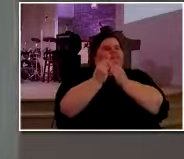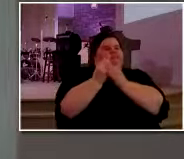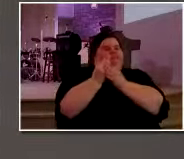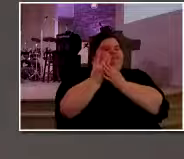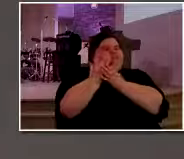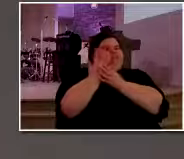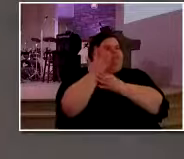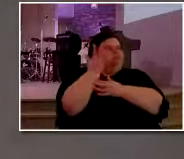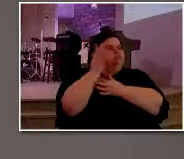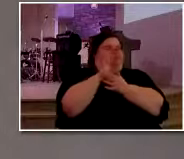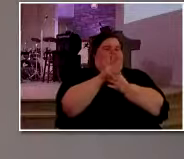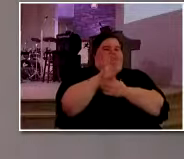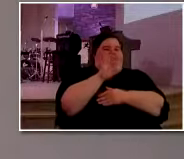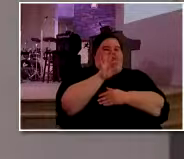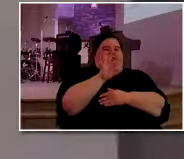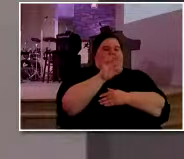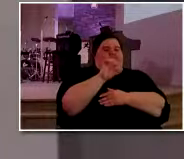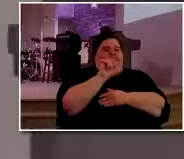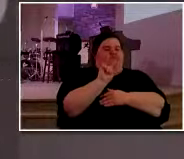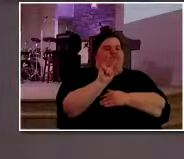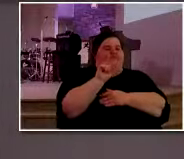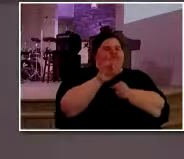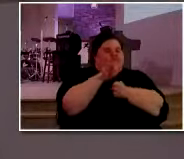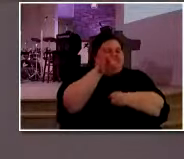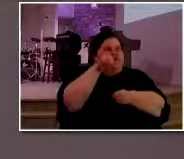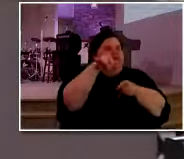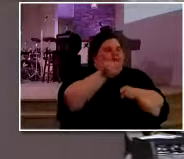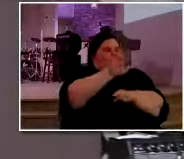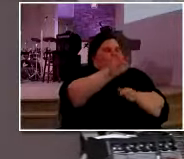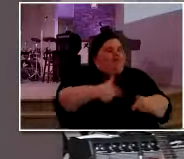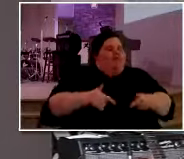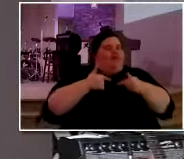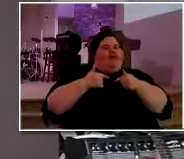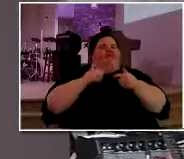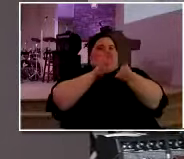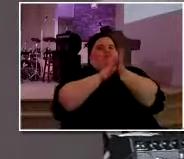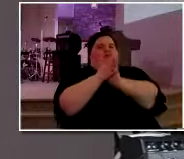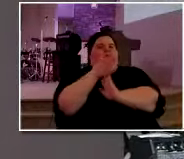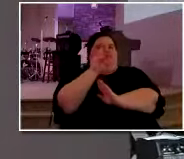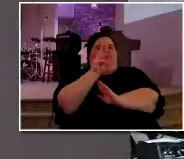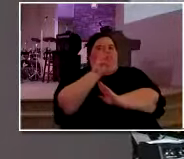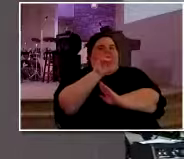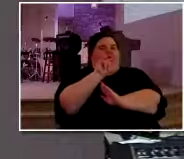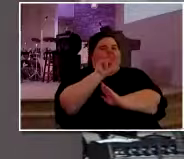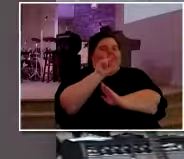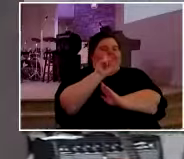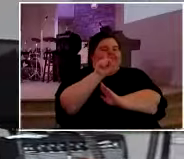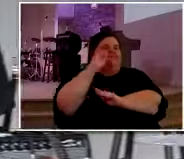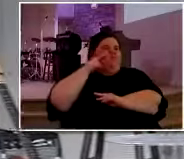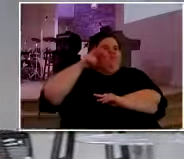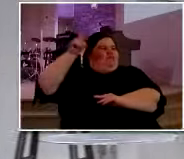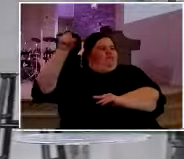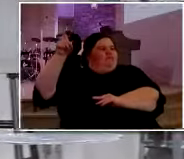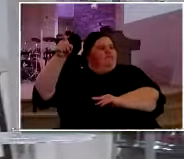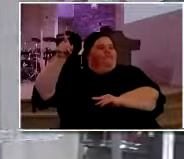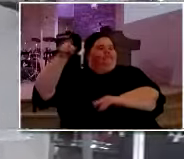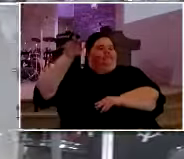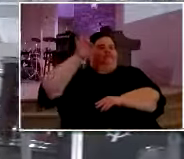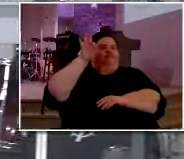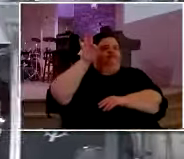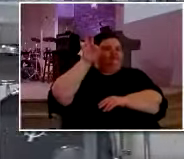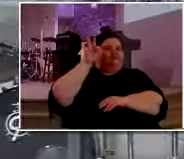produced, and you become a witness for His wonderful, wonderful kingdom. And while you're doing all of that,